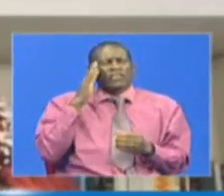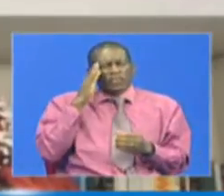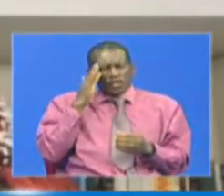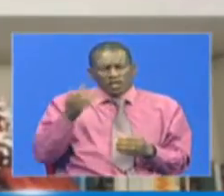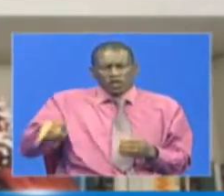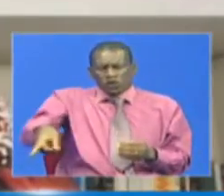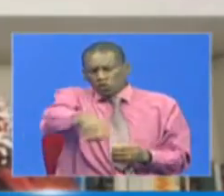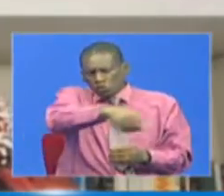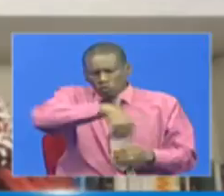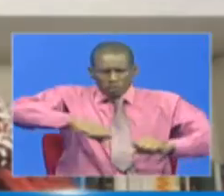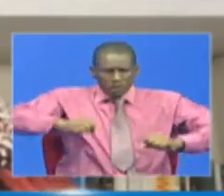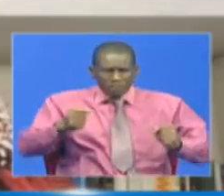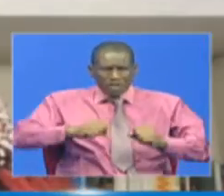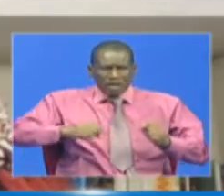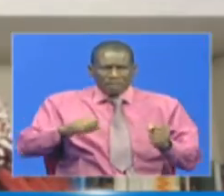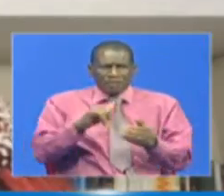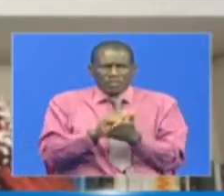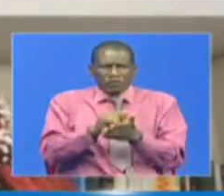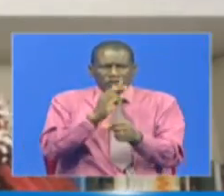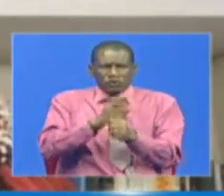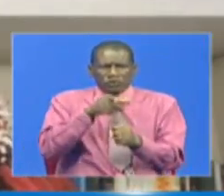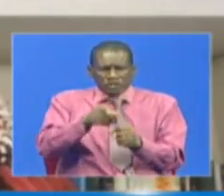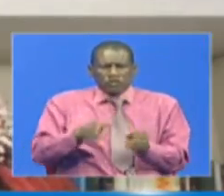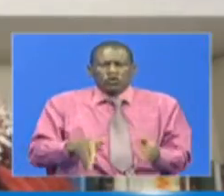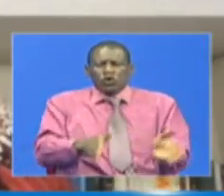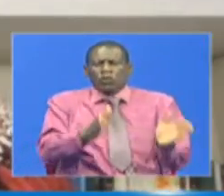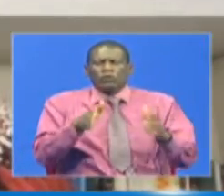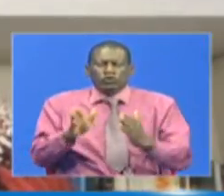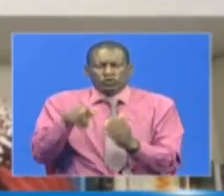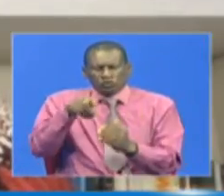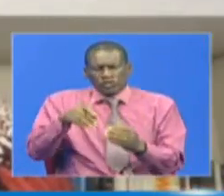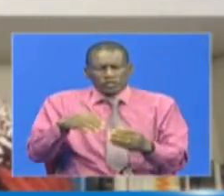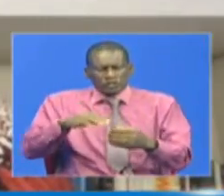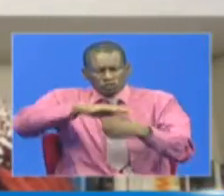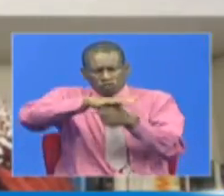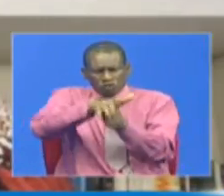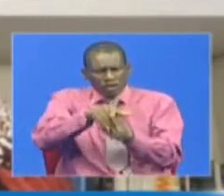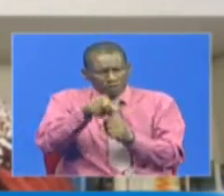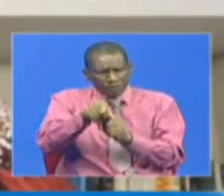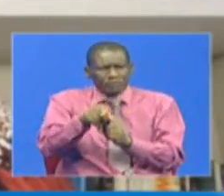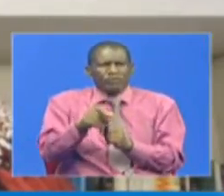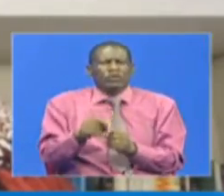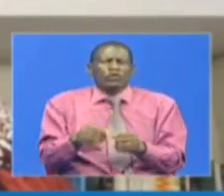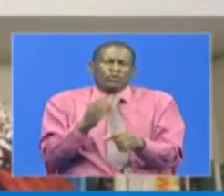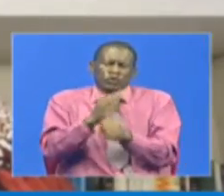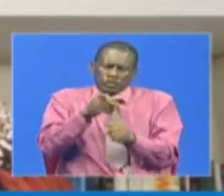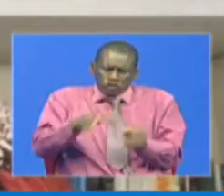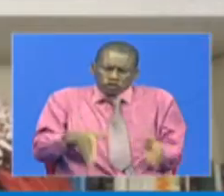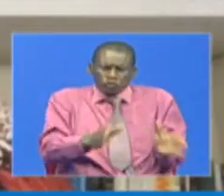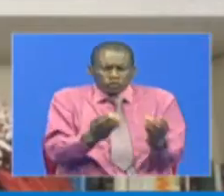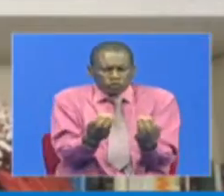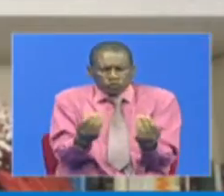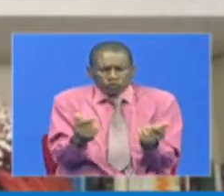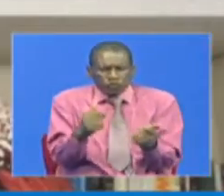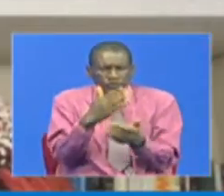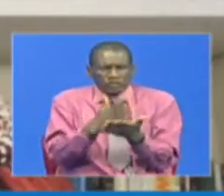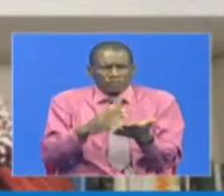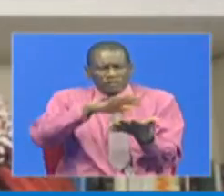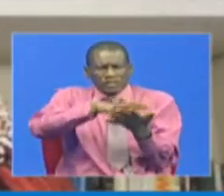that we took the opportunity of this crisis to resolve some